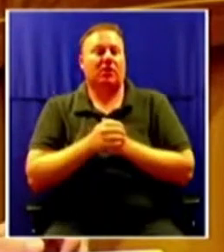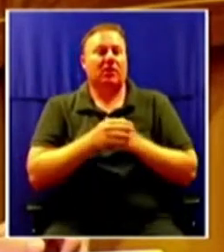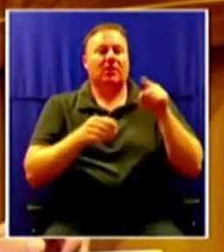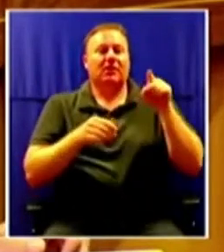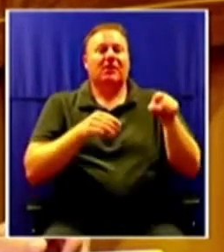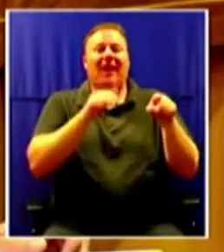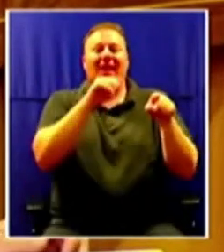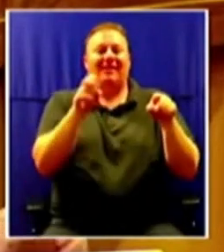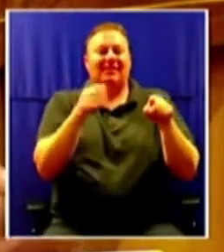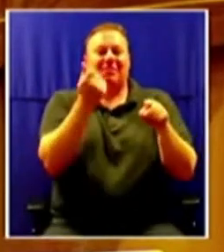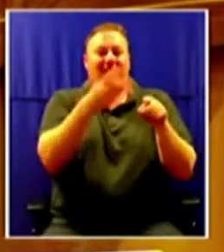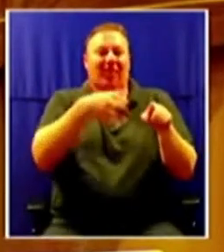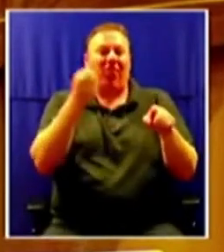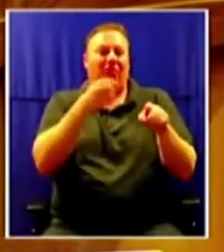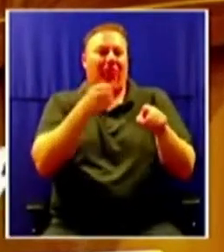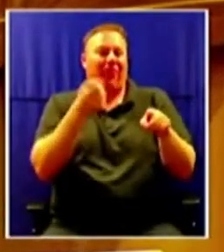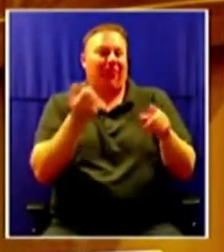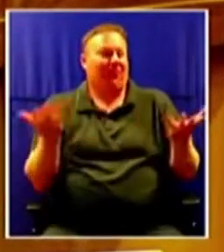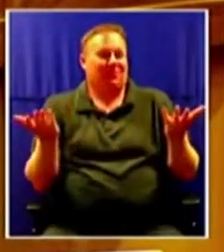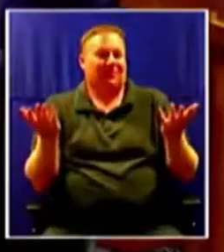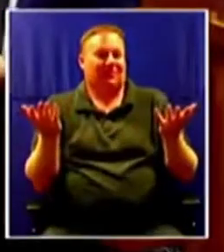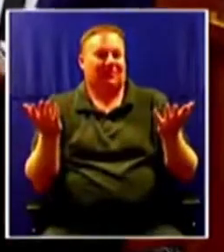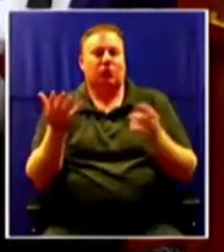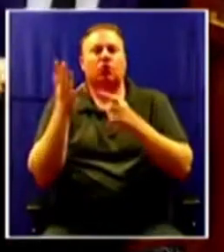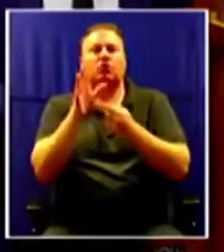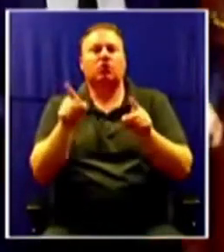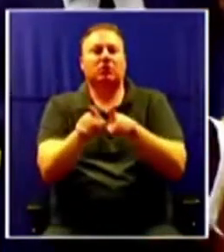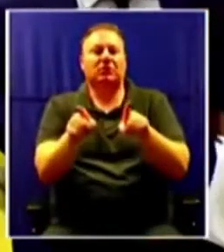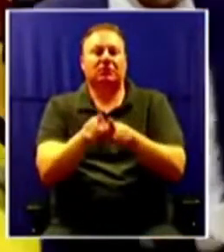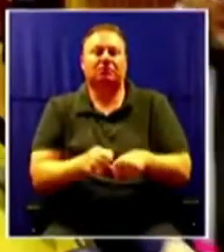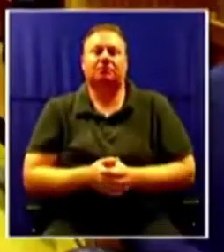Midas touch. I thank you. Thank you.